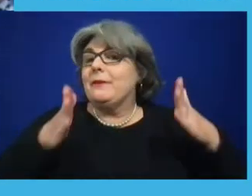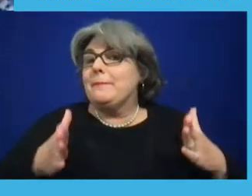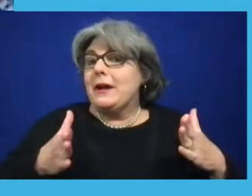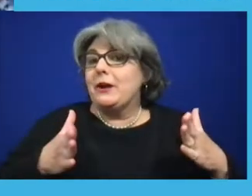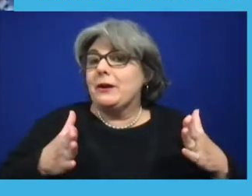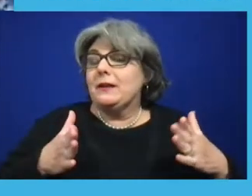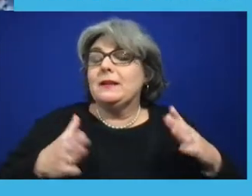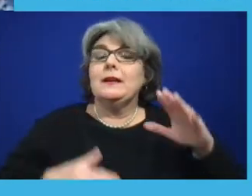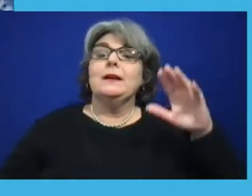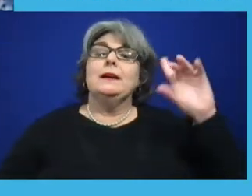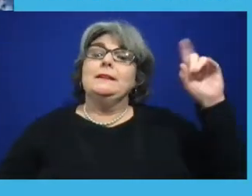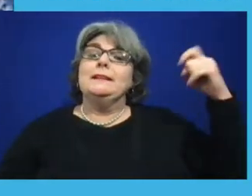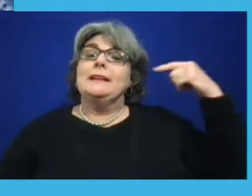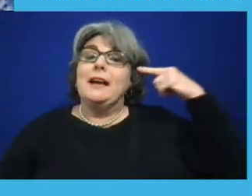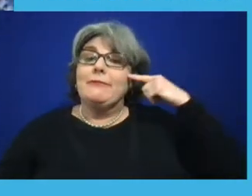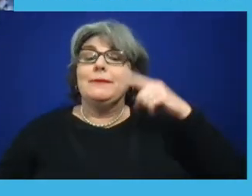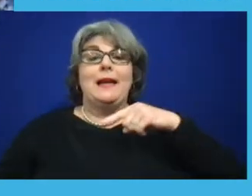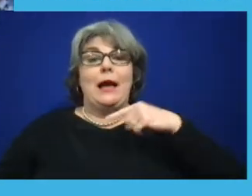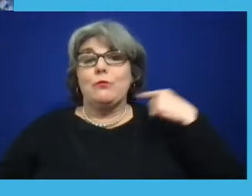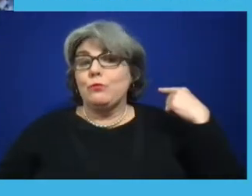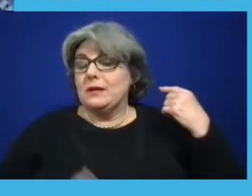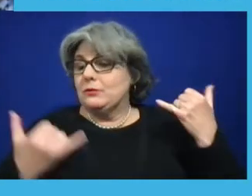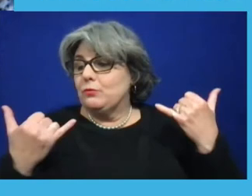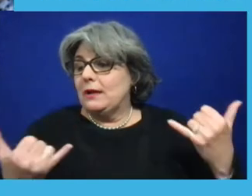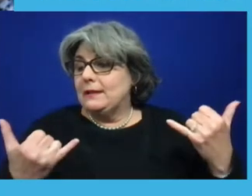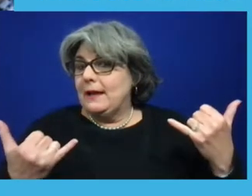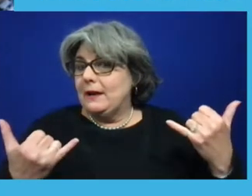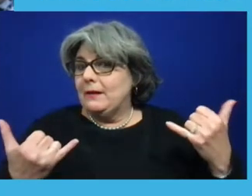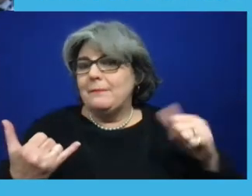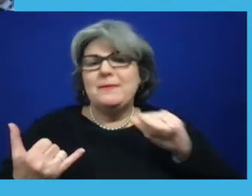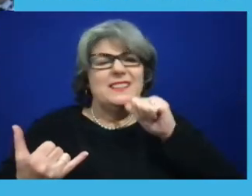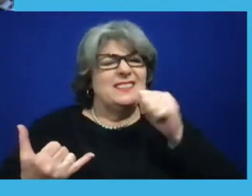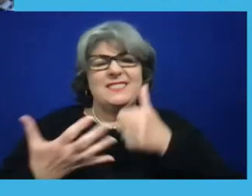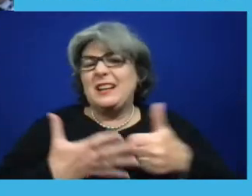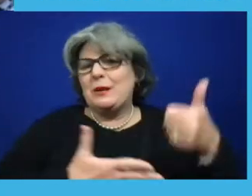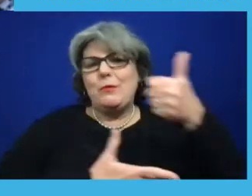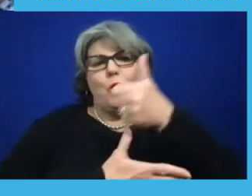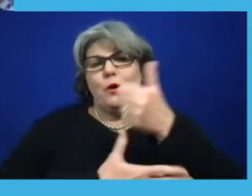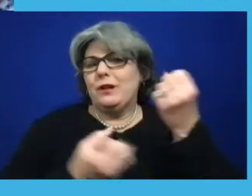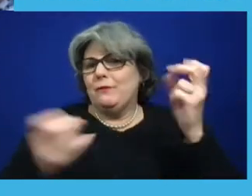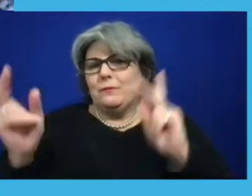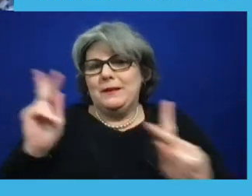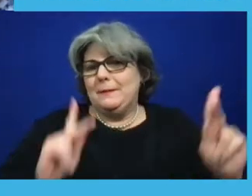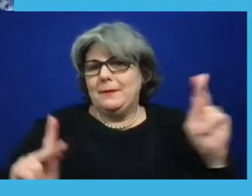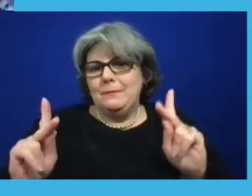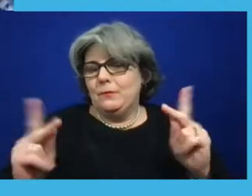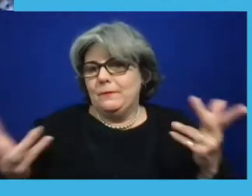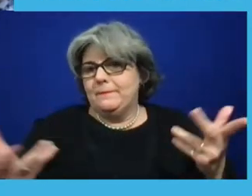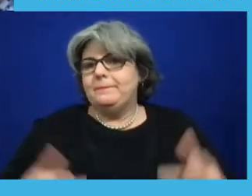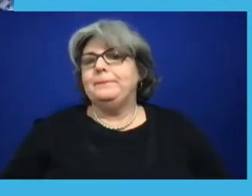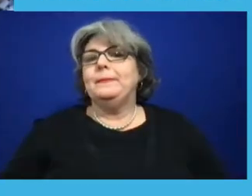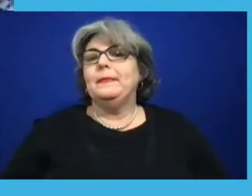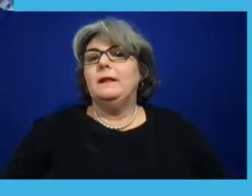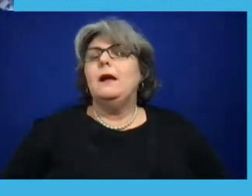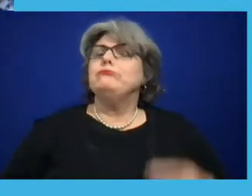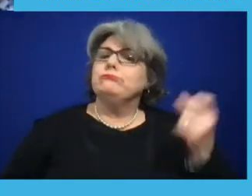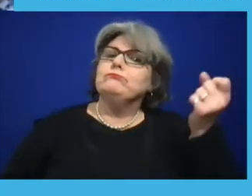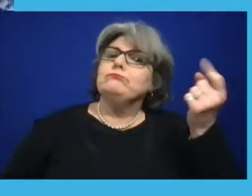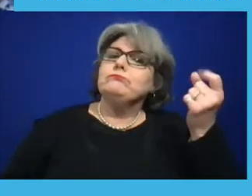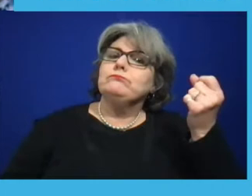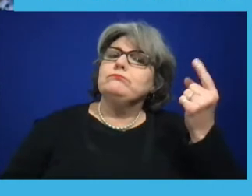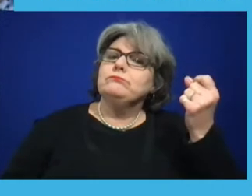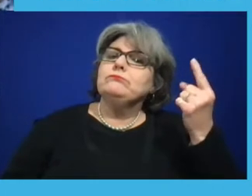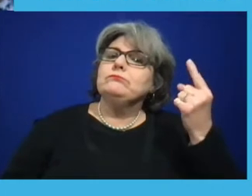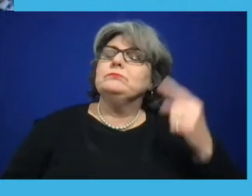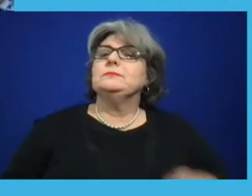They had done a survey. It showed 75% of Americans think that democracy is seriously at risk, but it's not their top priority.